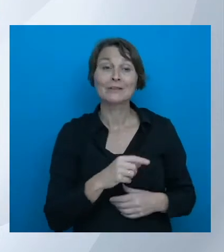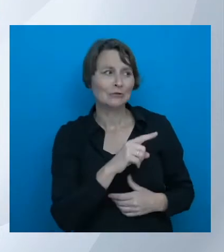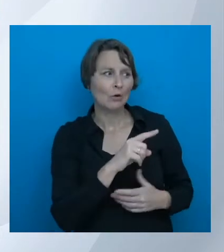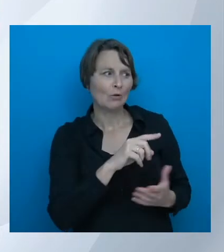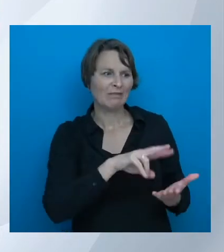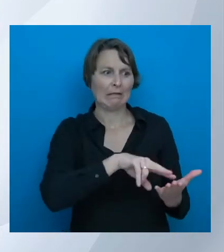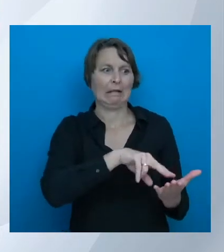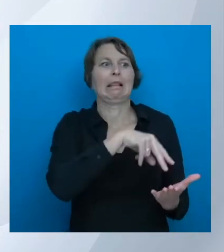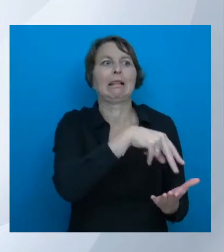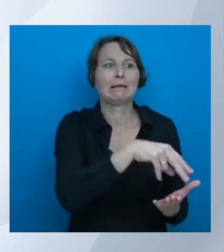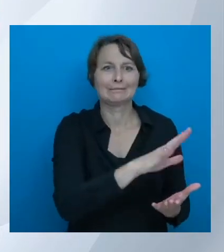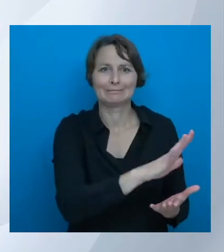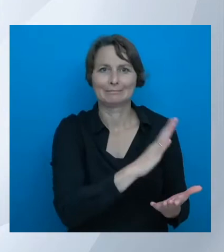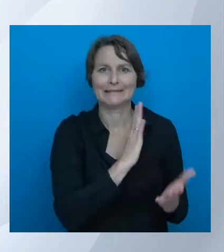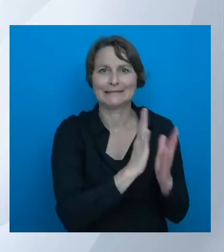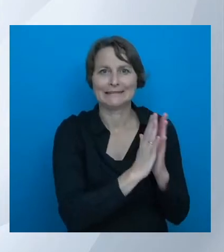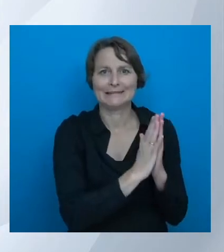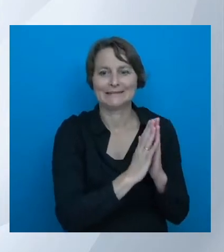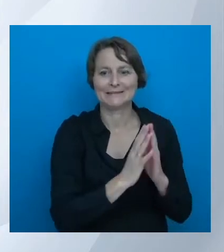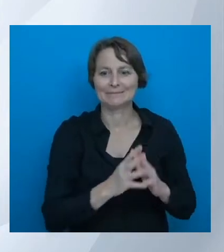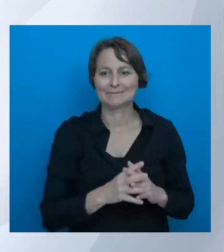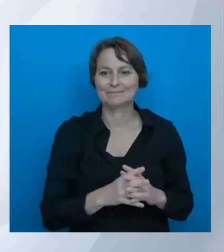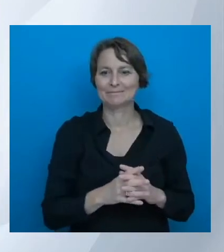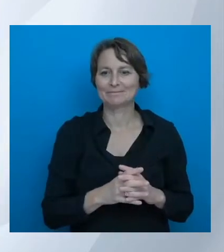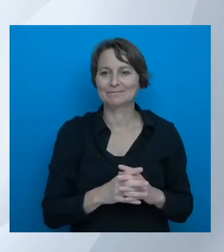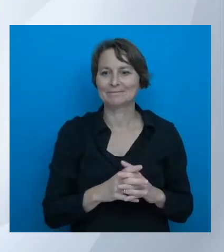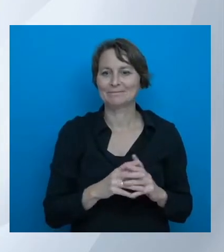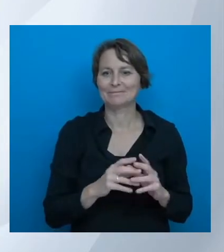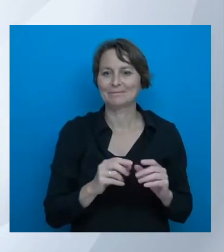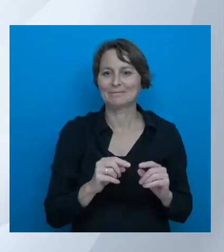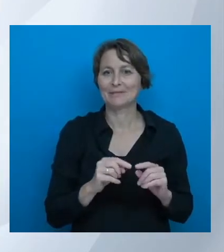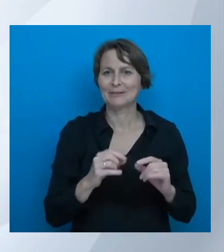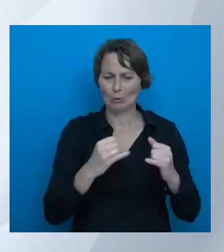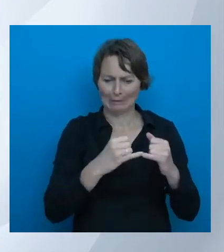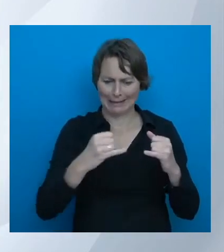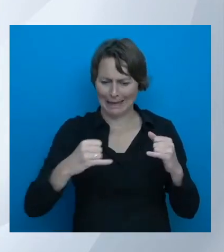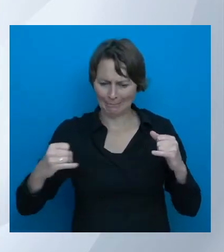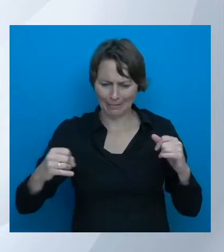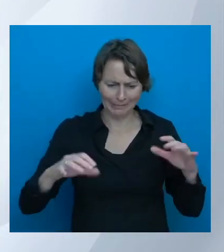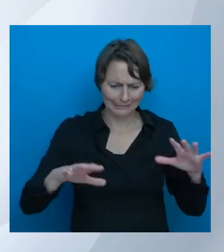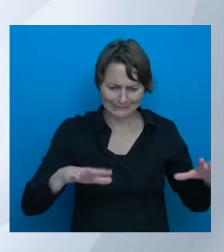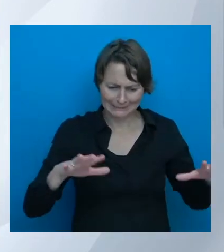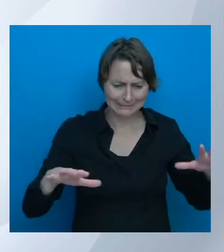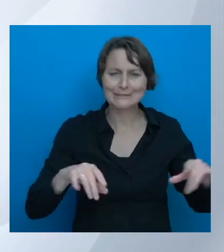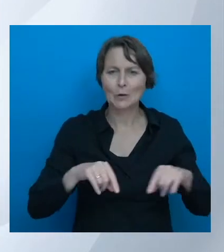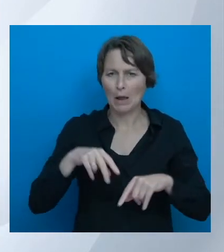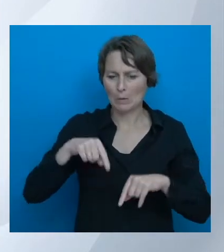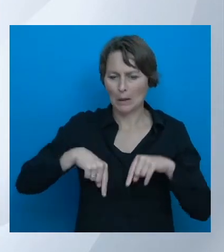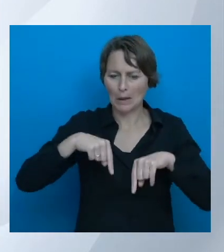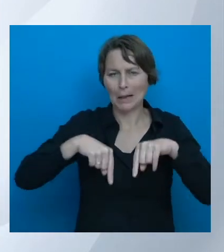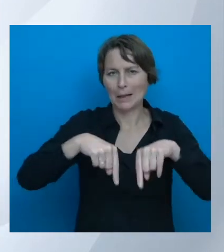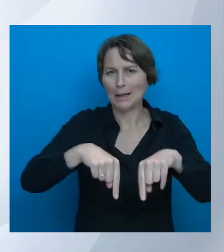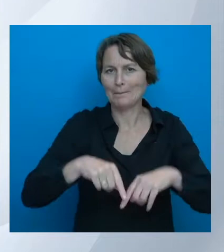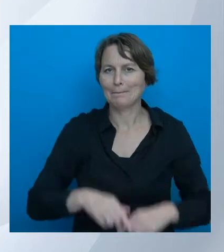do my best not to. There's lots of cables and I'm in heels, but we'll cope.